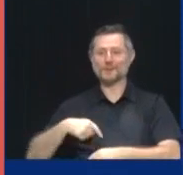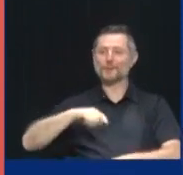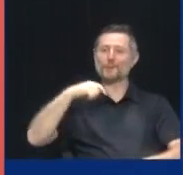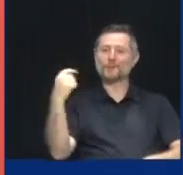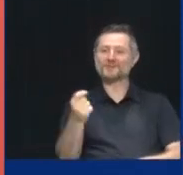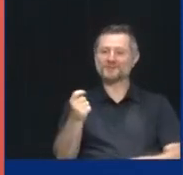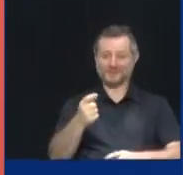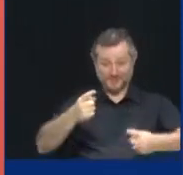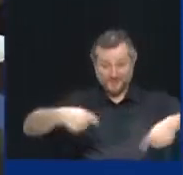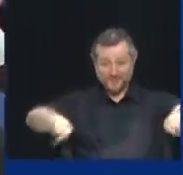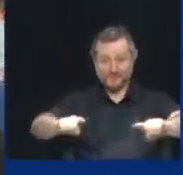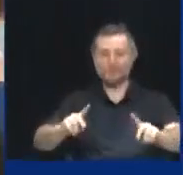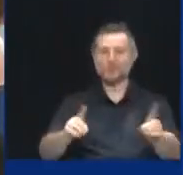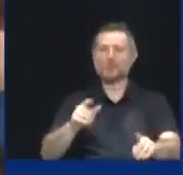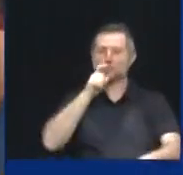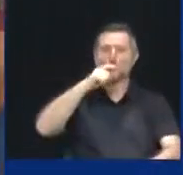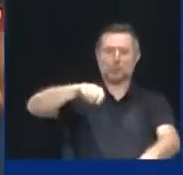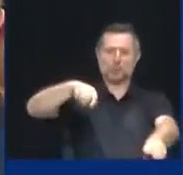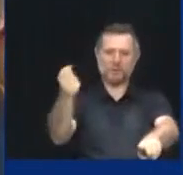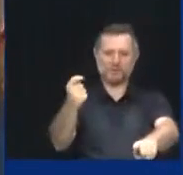it.